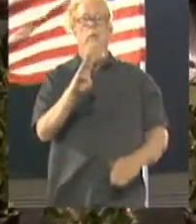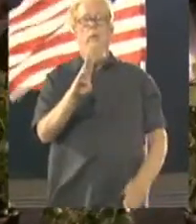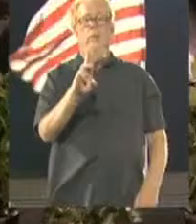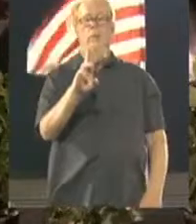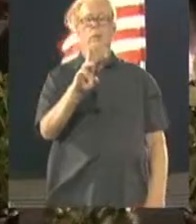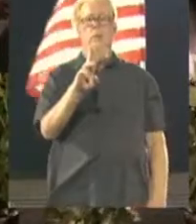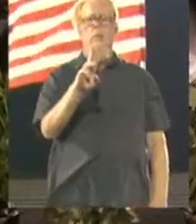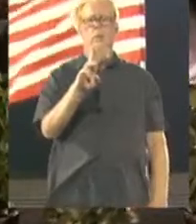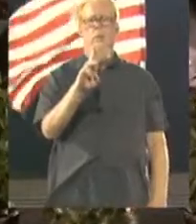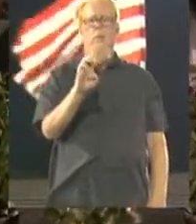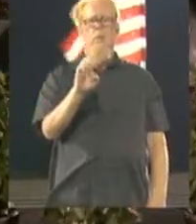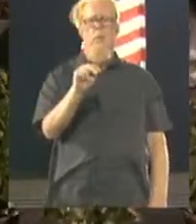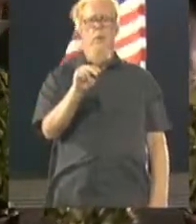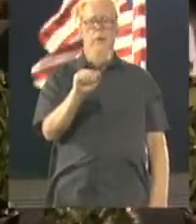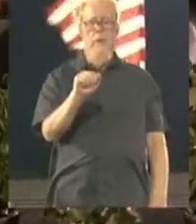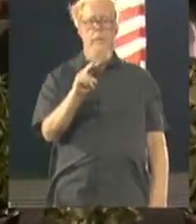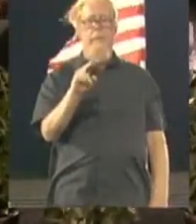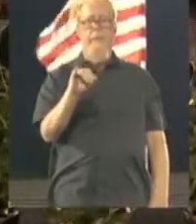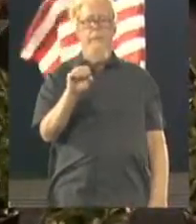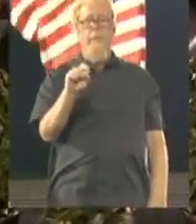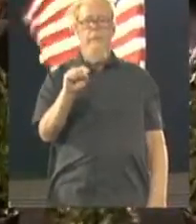University.